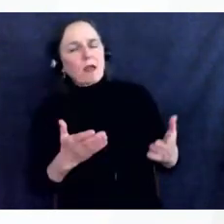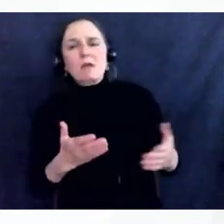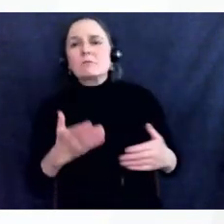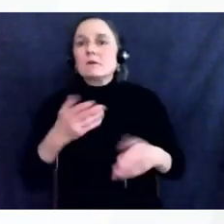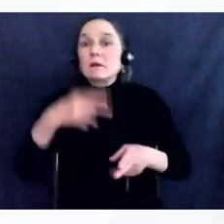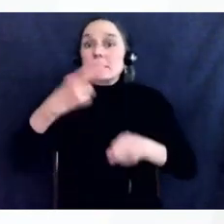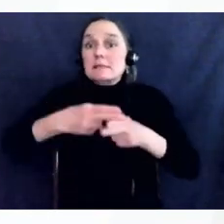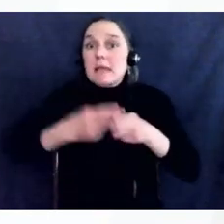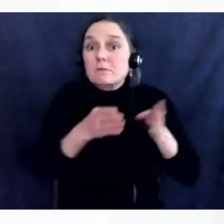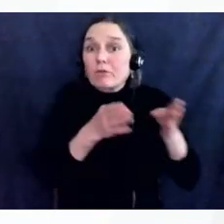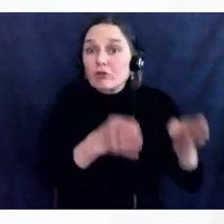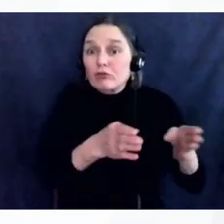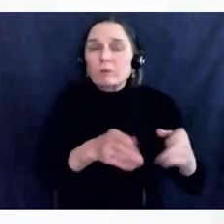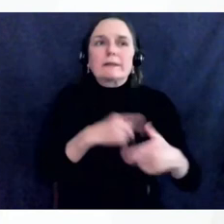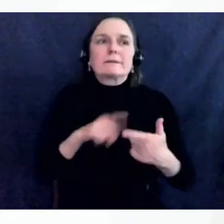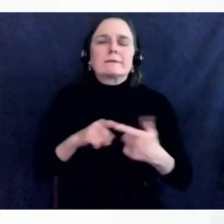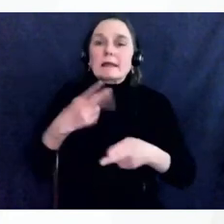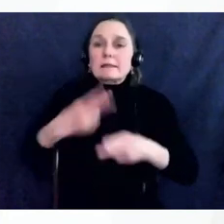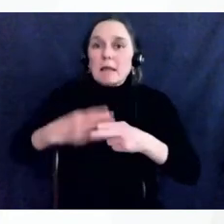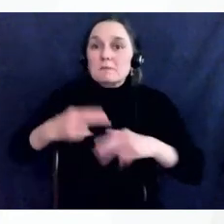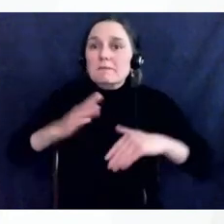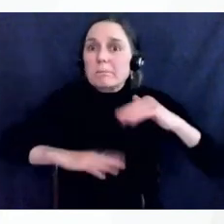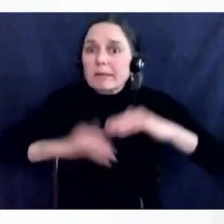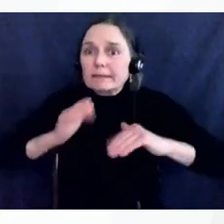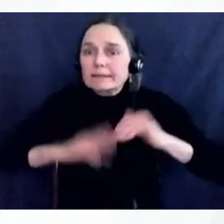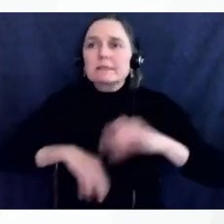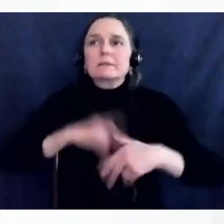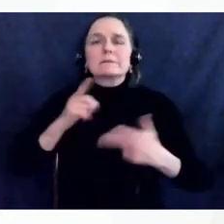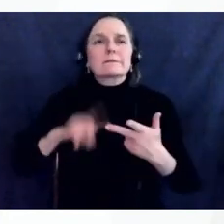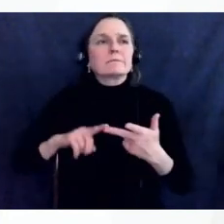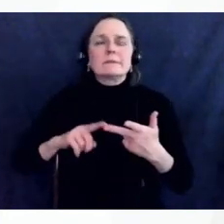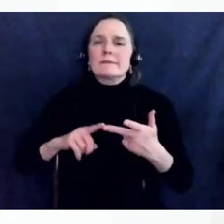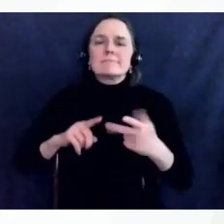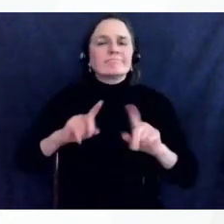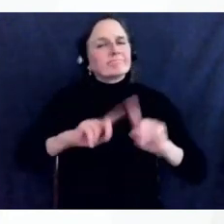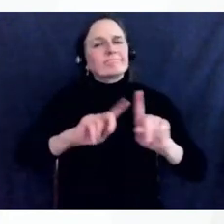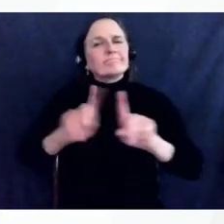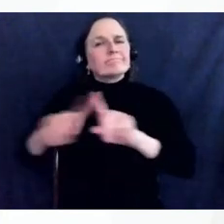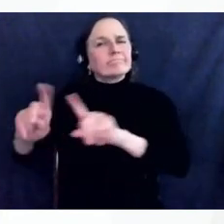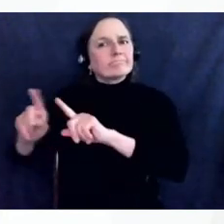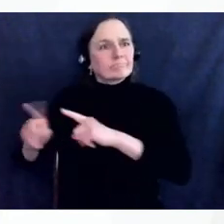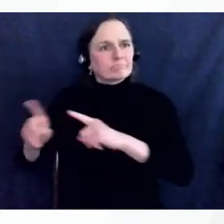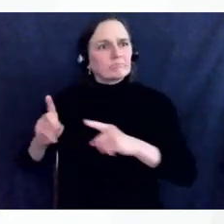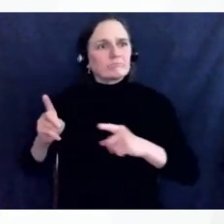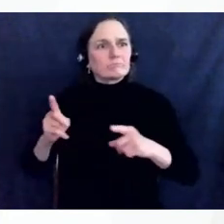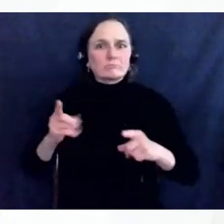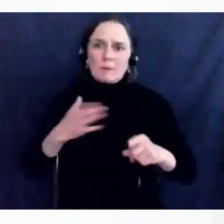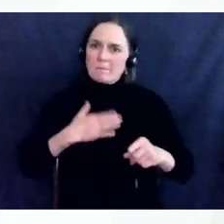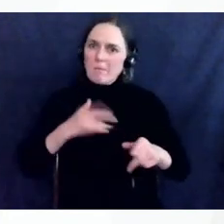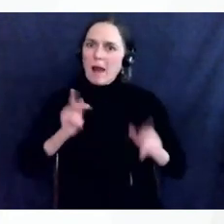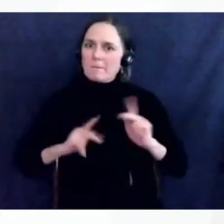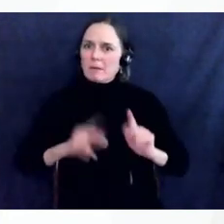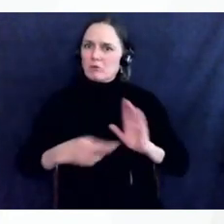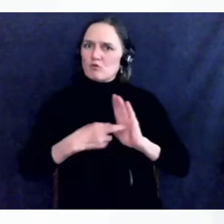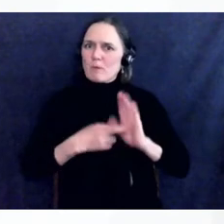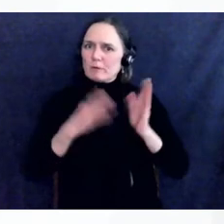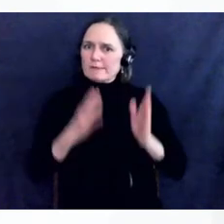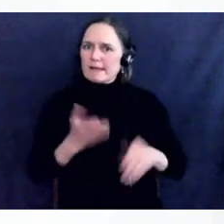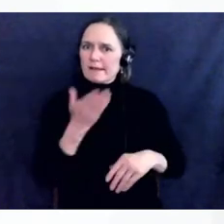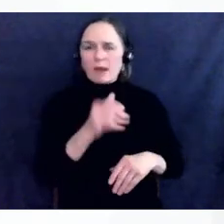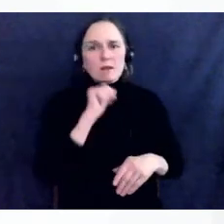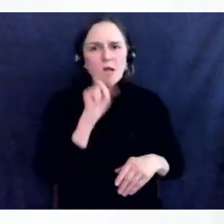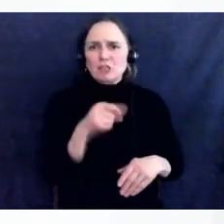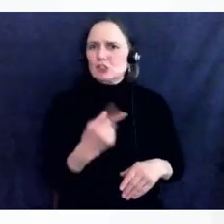are more likely to feel like they belong and they are more likely to succeed. We must learn to extend